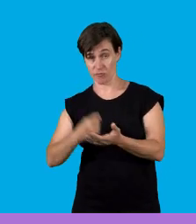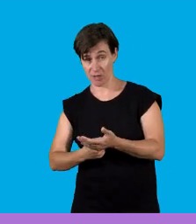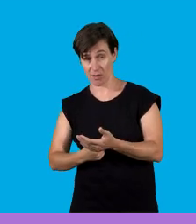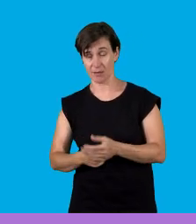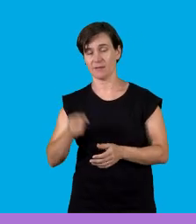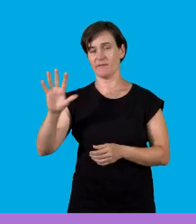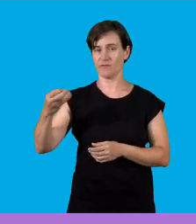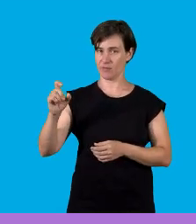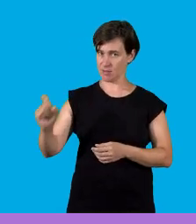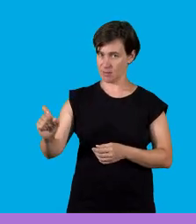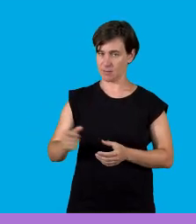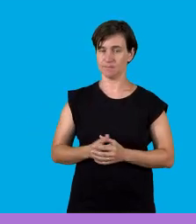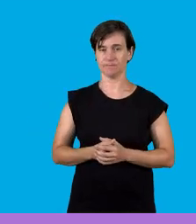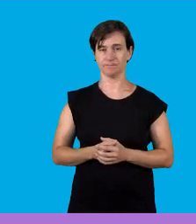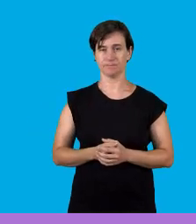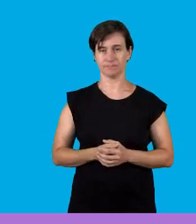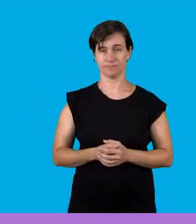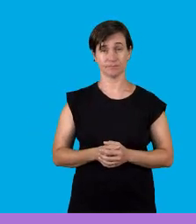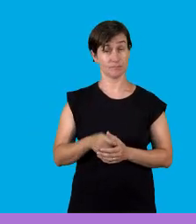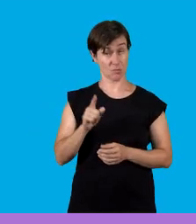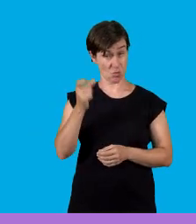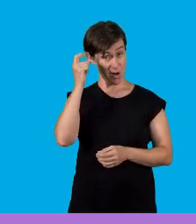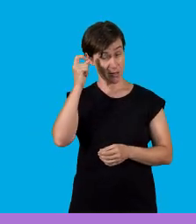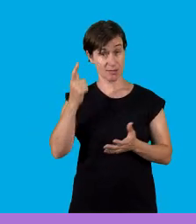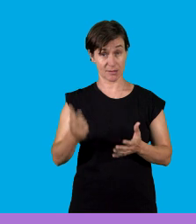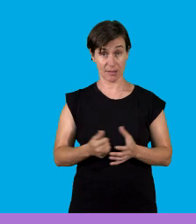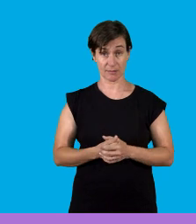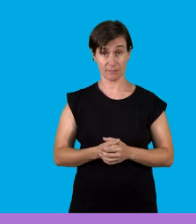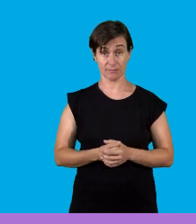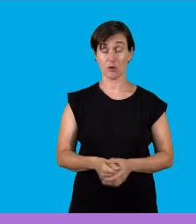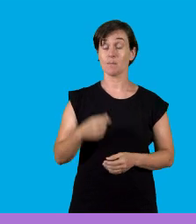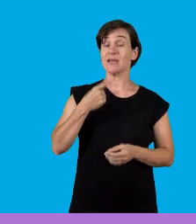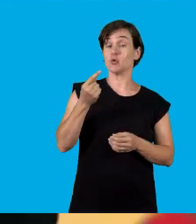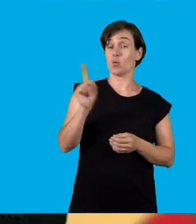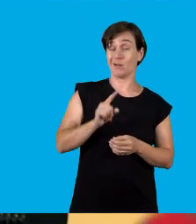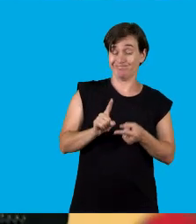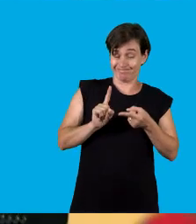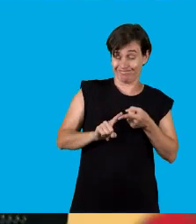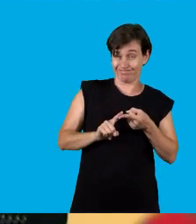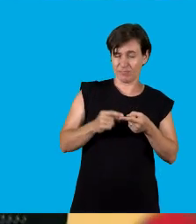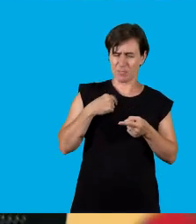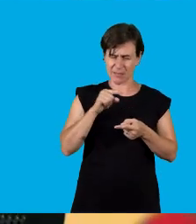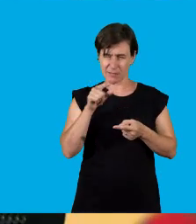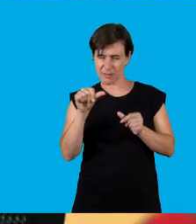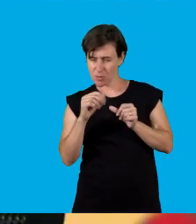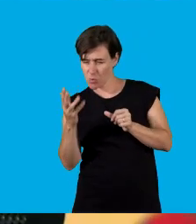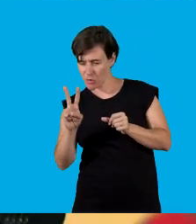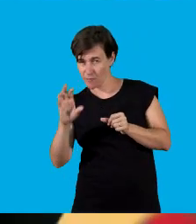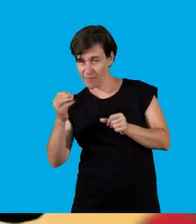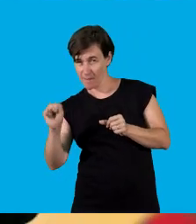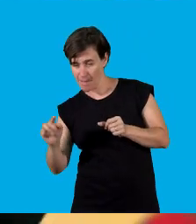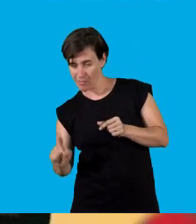3,601 Rand and 50 cents. Guys, are we all clear on that? First, I found 250